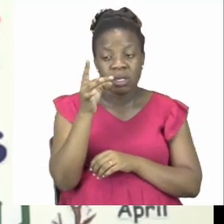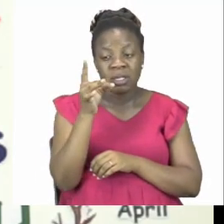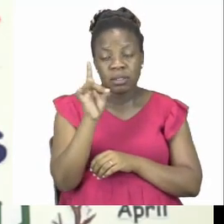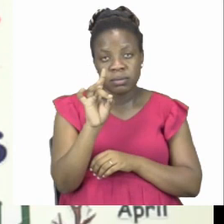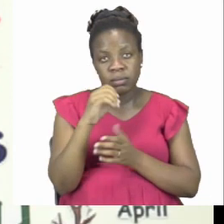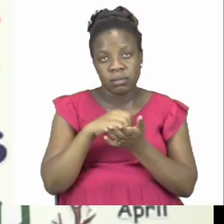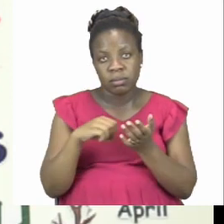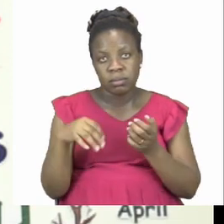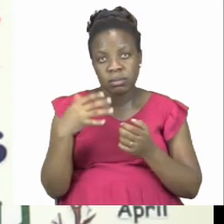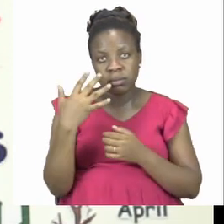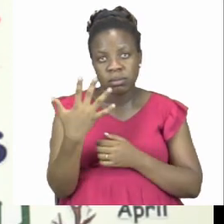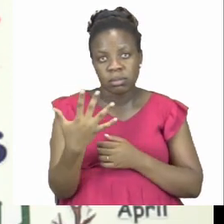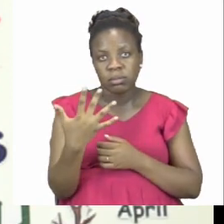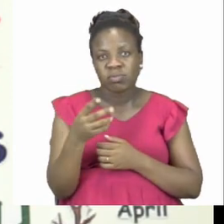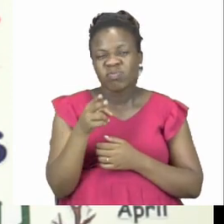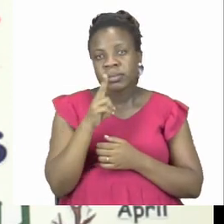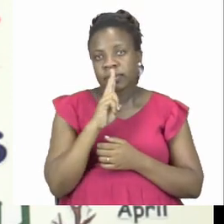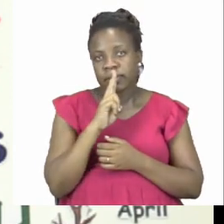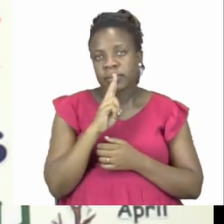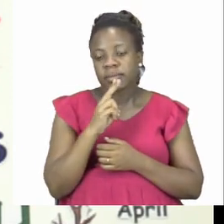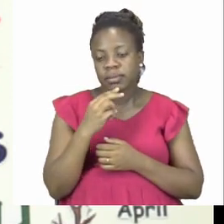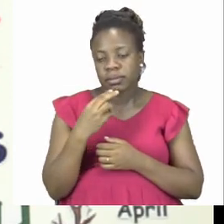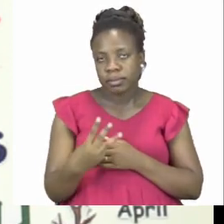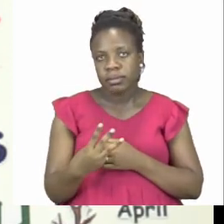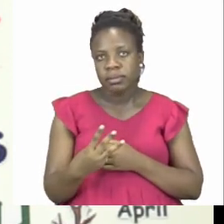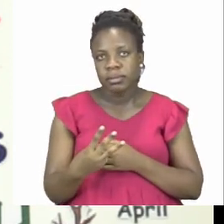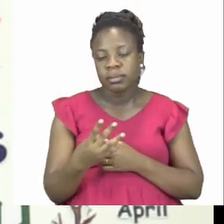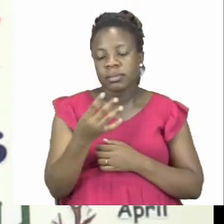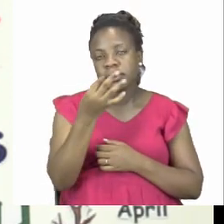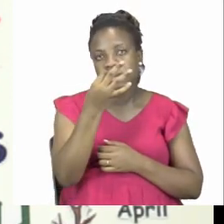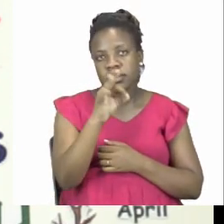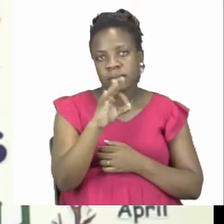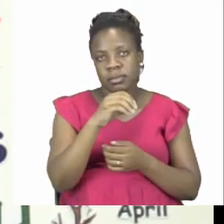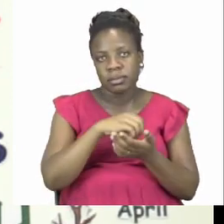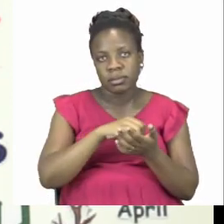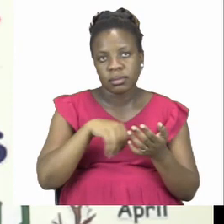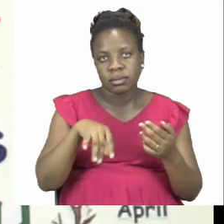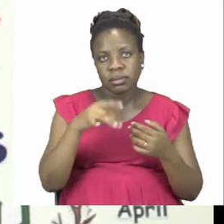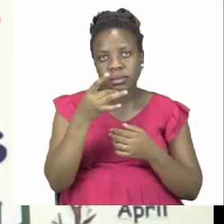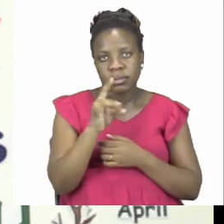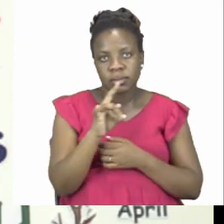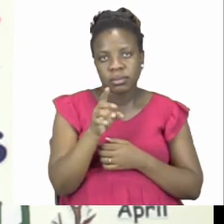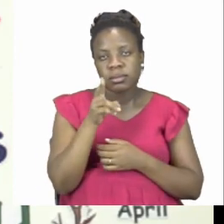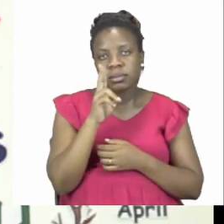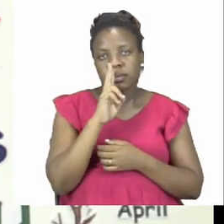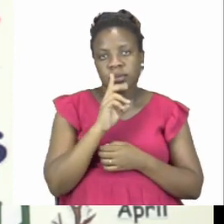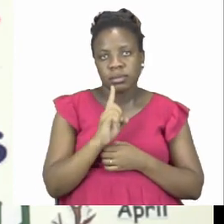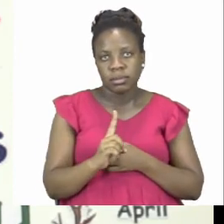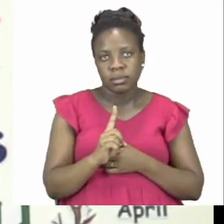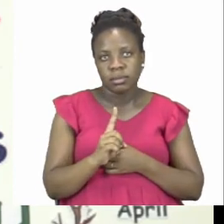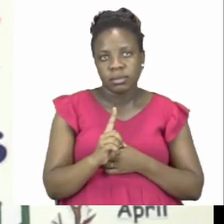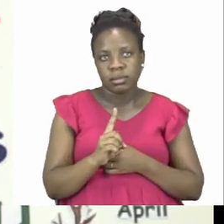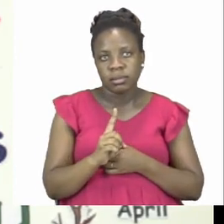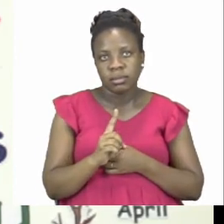minus 5 gives us 3. 9 minus 8 gives us